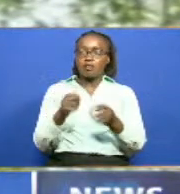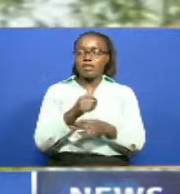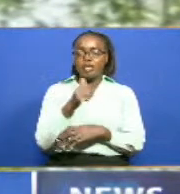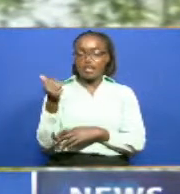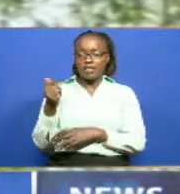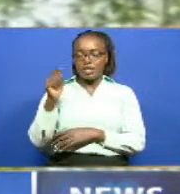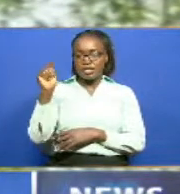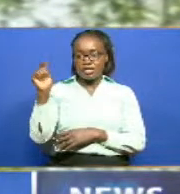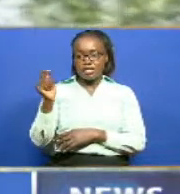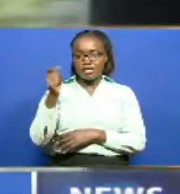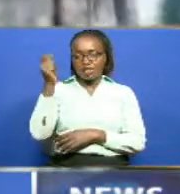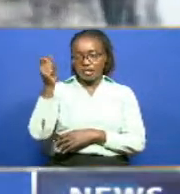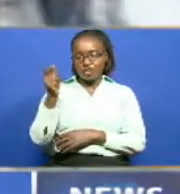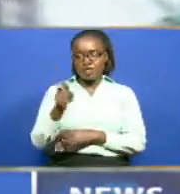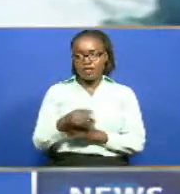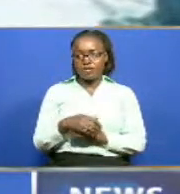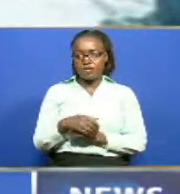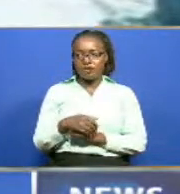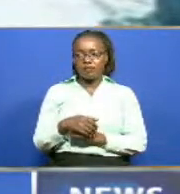Kenya.